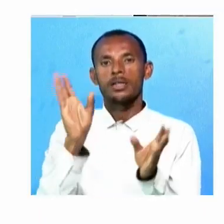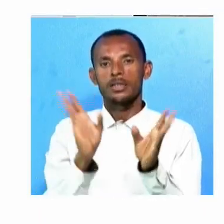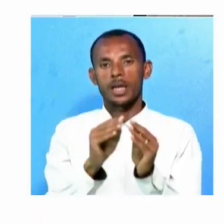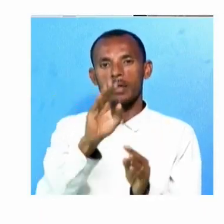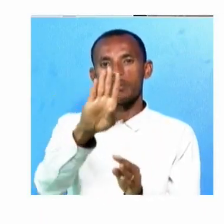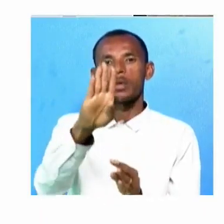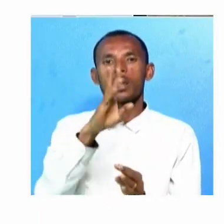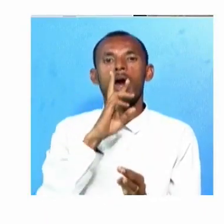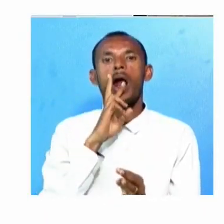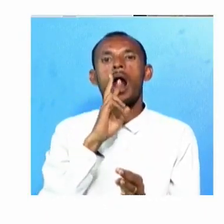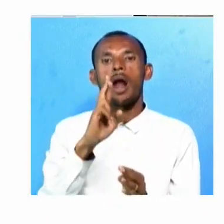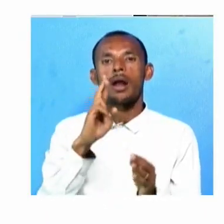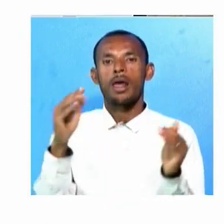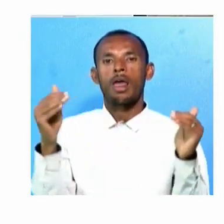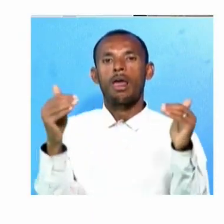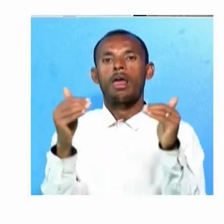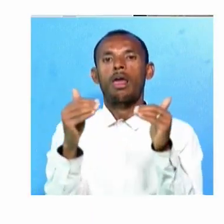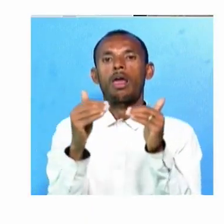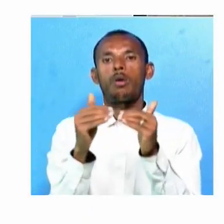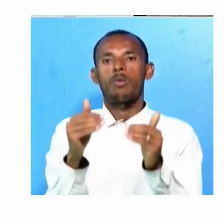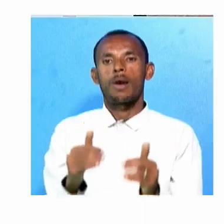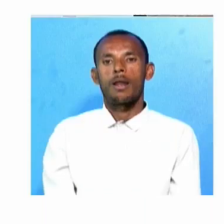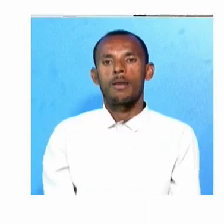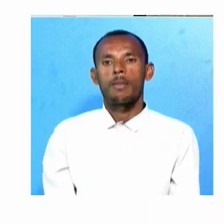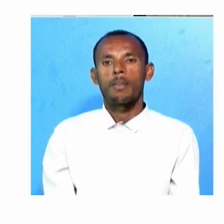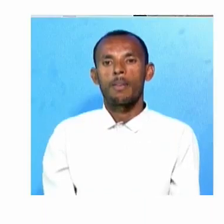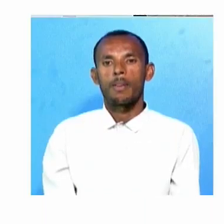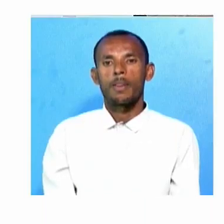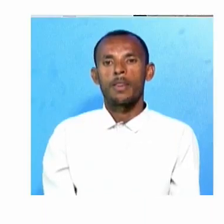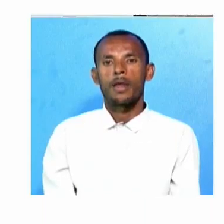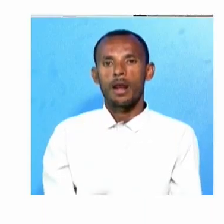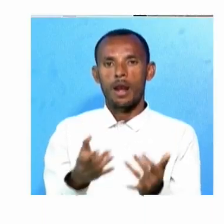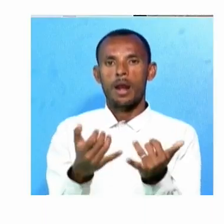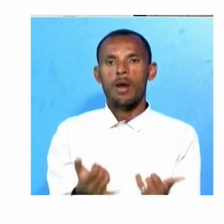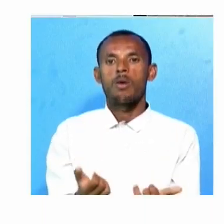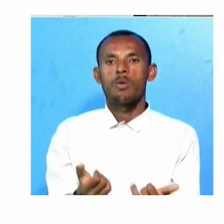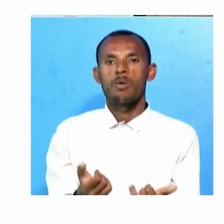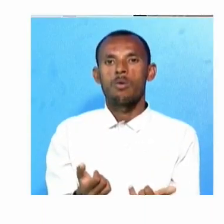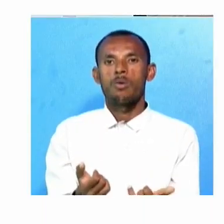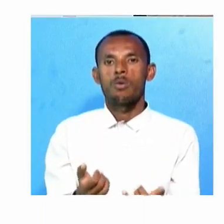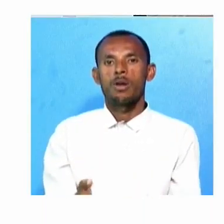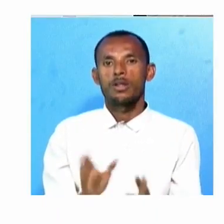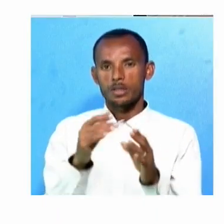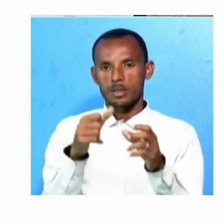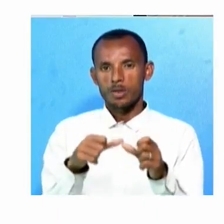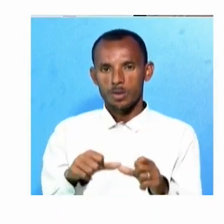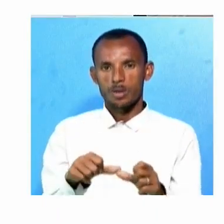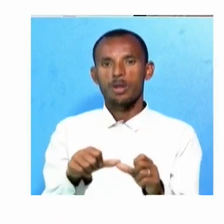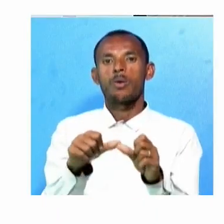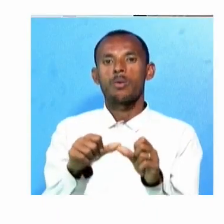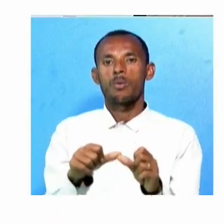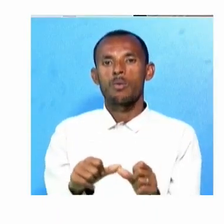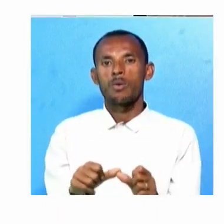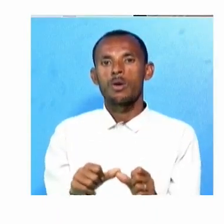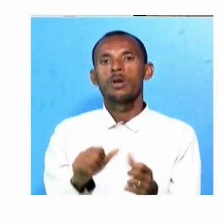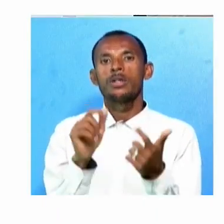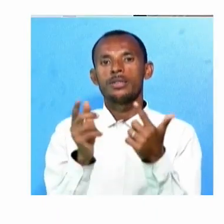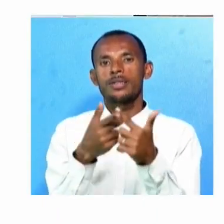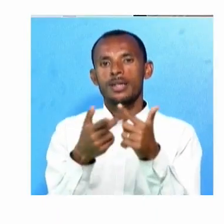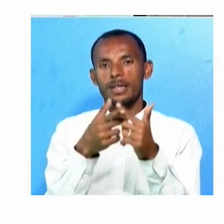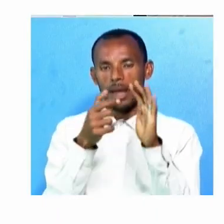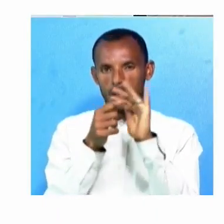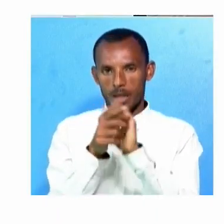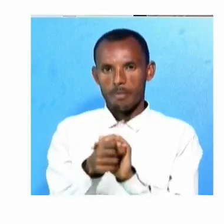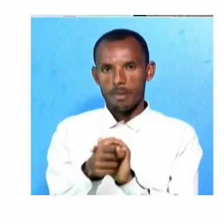are equal sets. Now, let's continue to the second